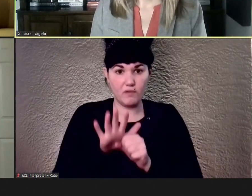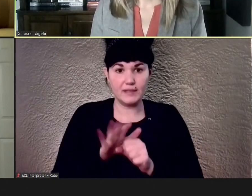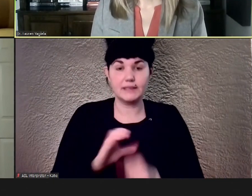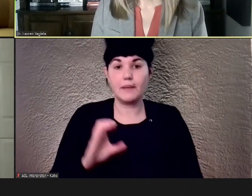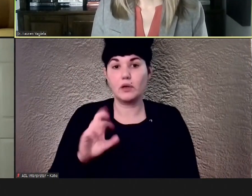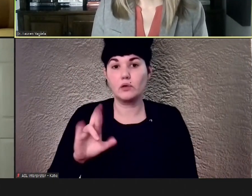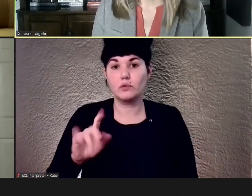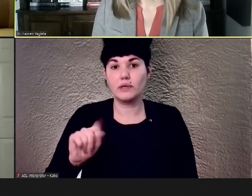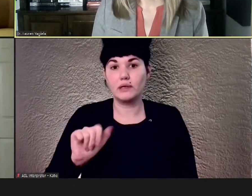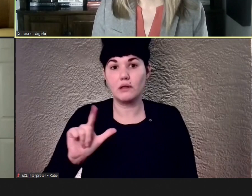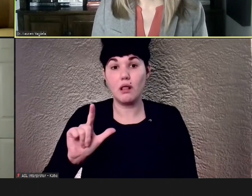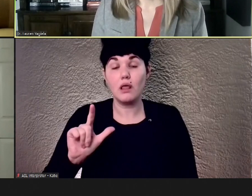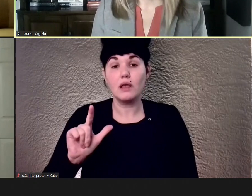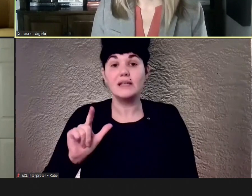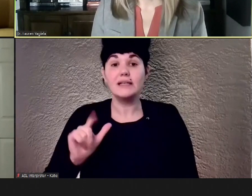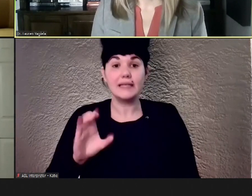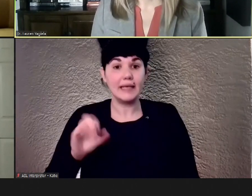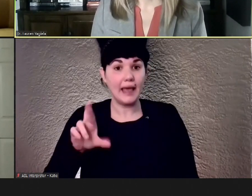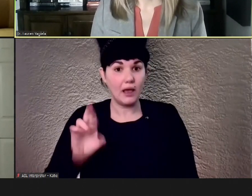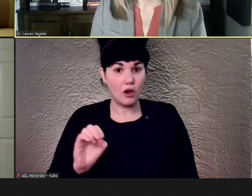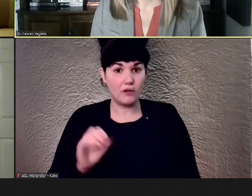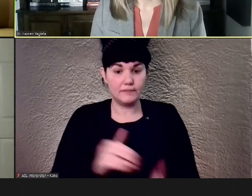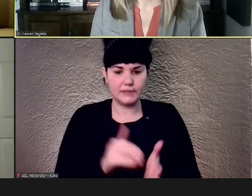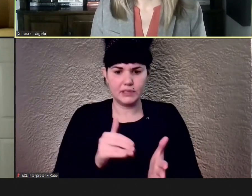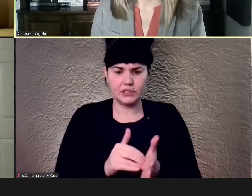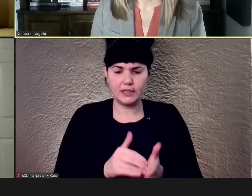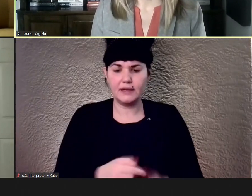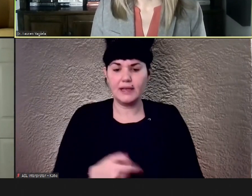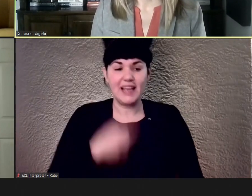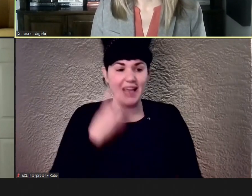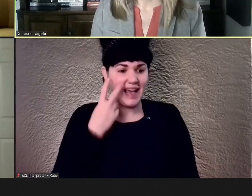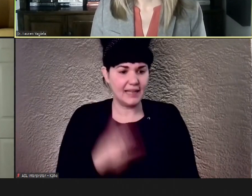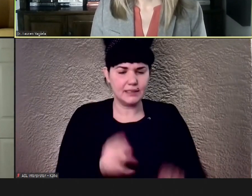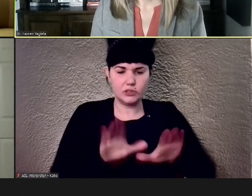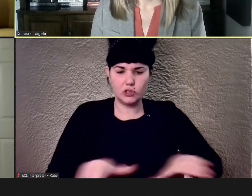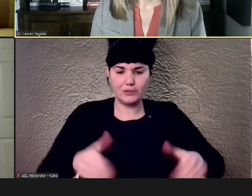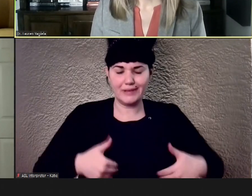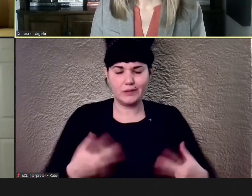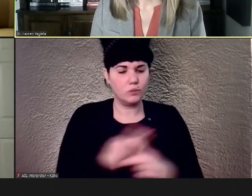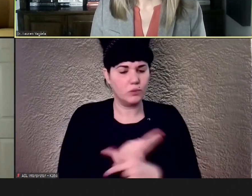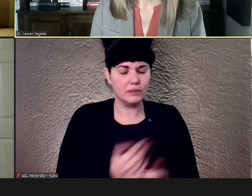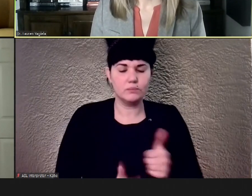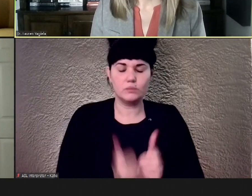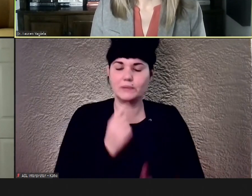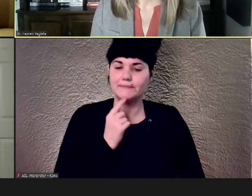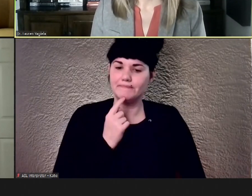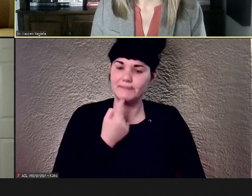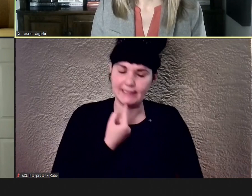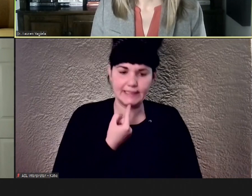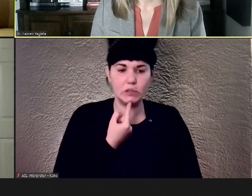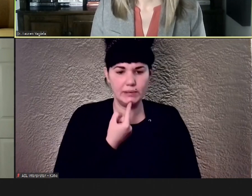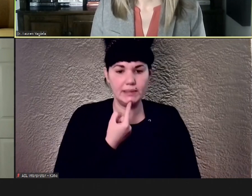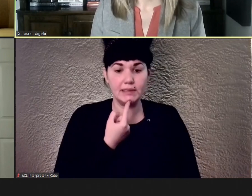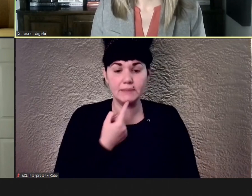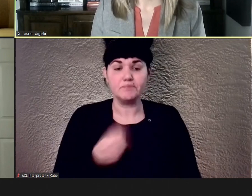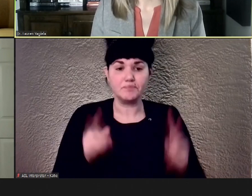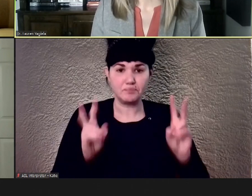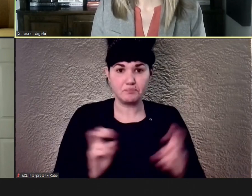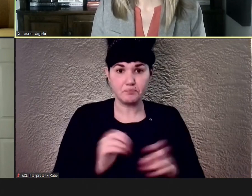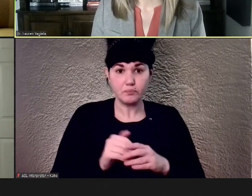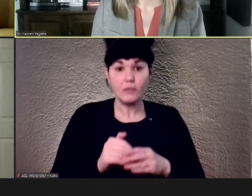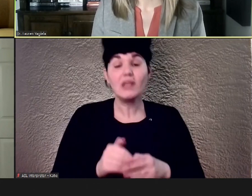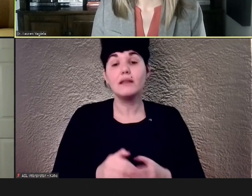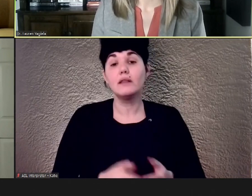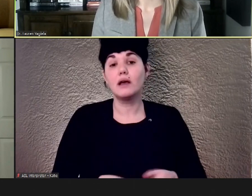I take care of the sickest children in the hospital in the pediatric intensive care unit, who often need life support measures. The majority of